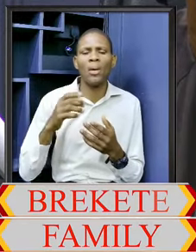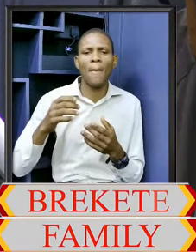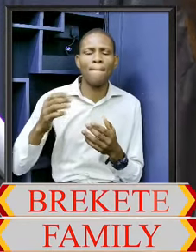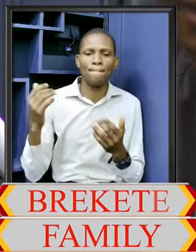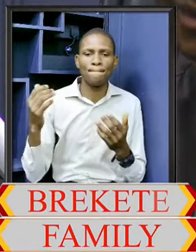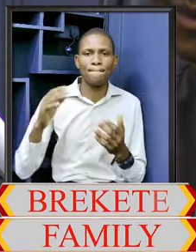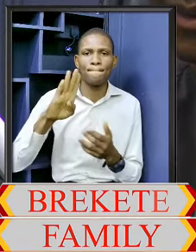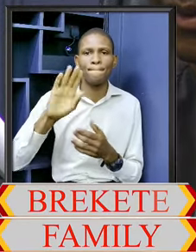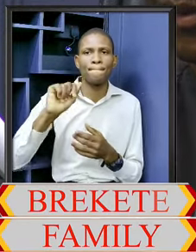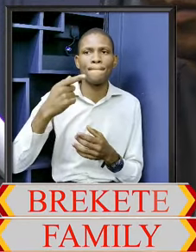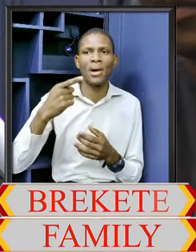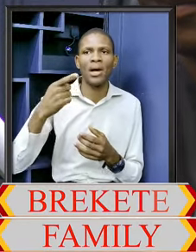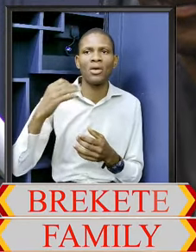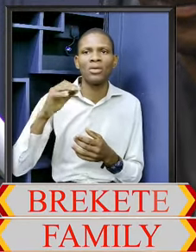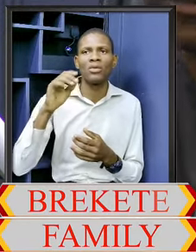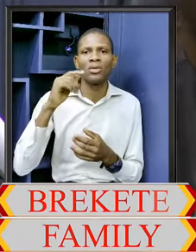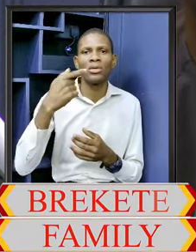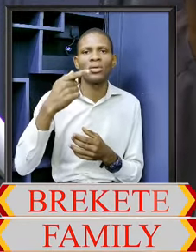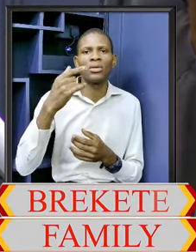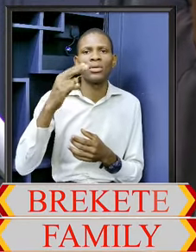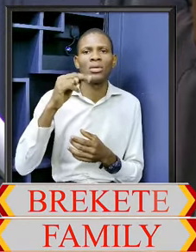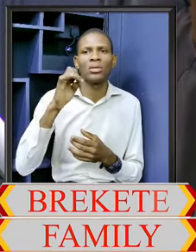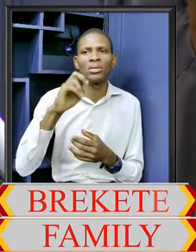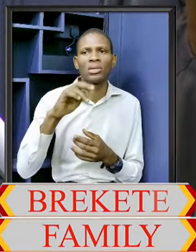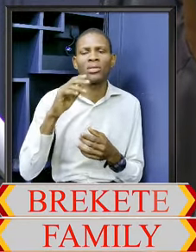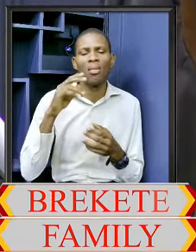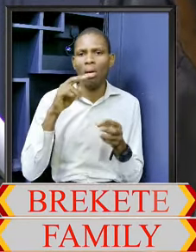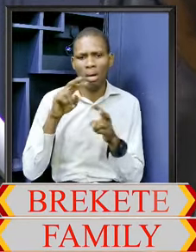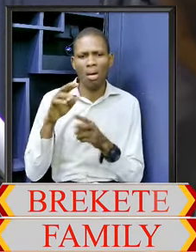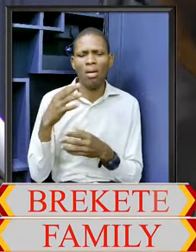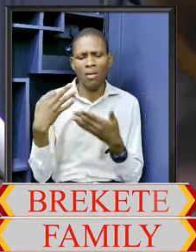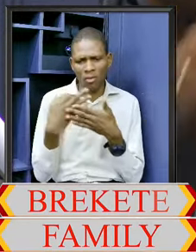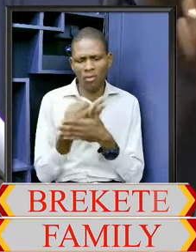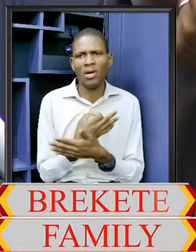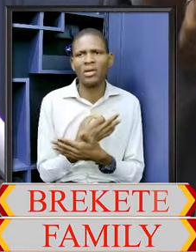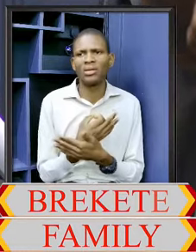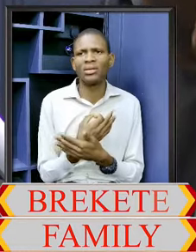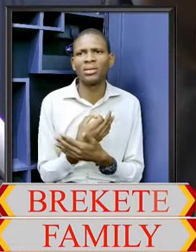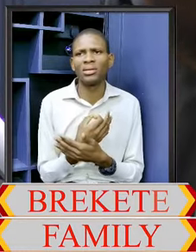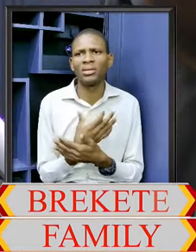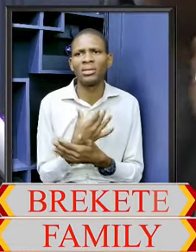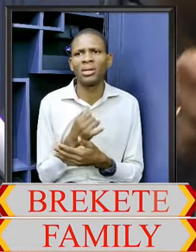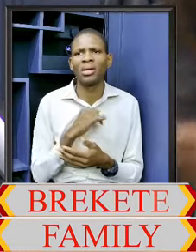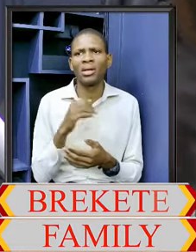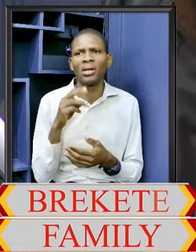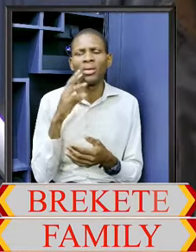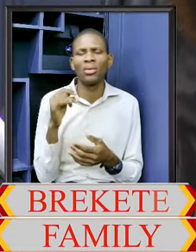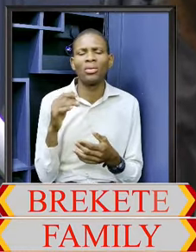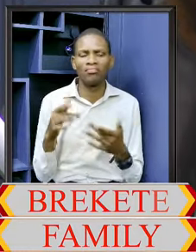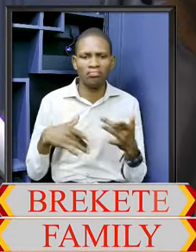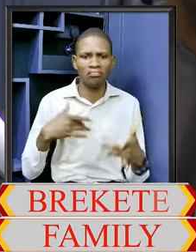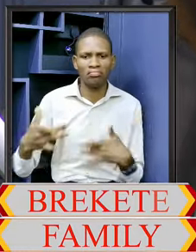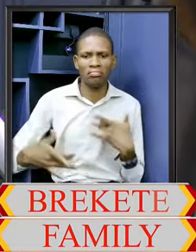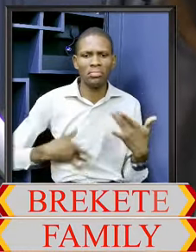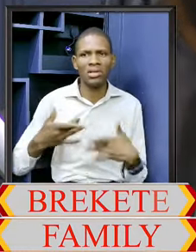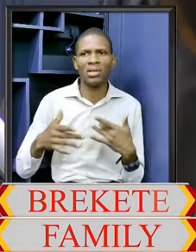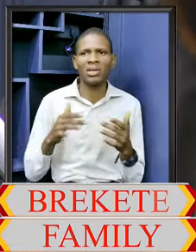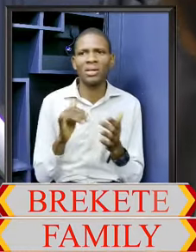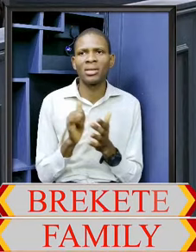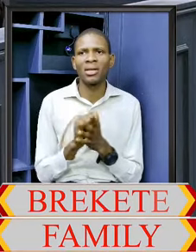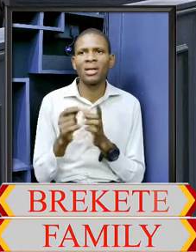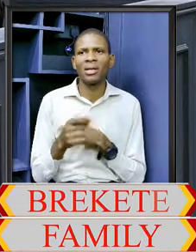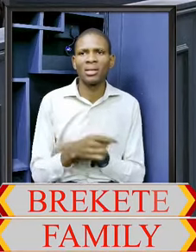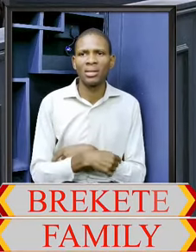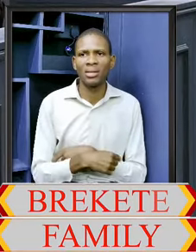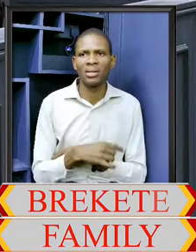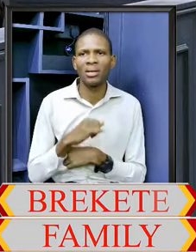of ginger, looking fresh and good, like you said. I was excited that day. Looking bigger